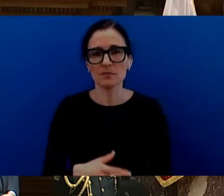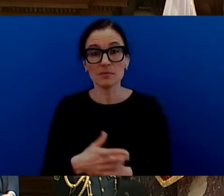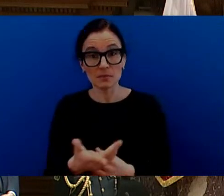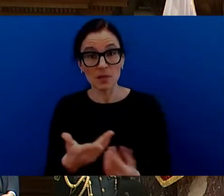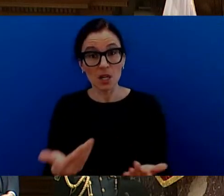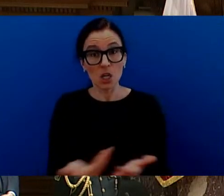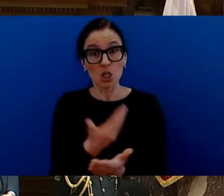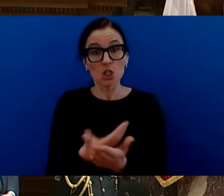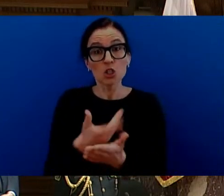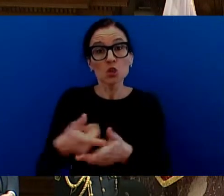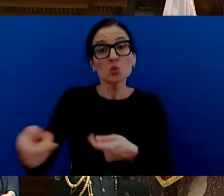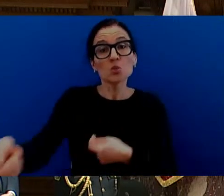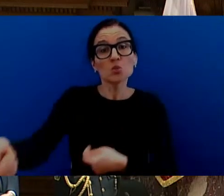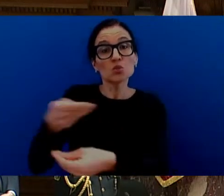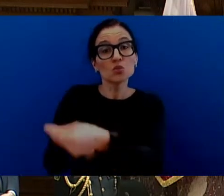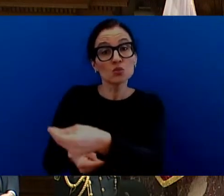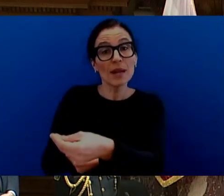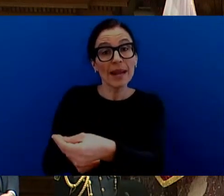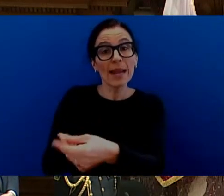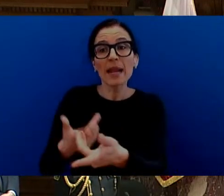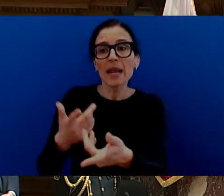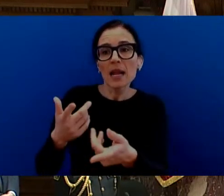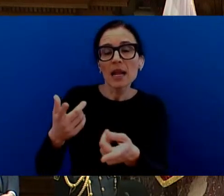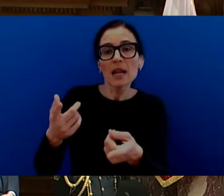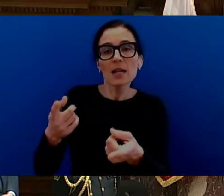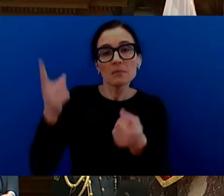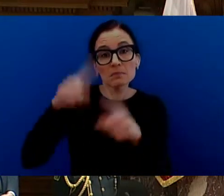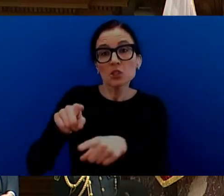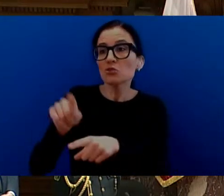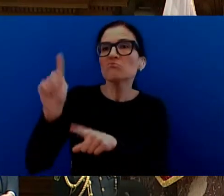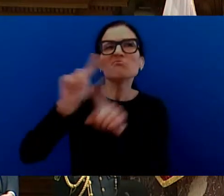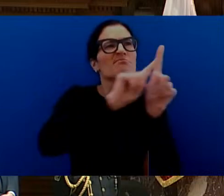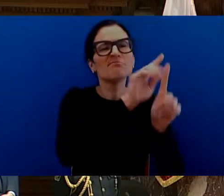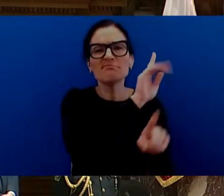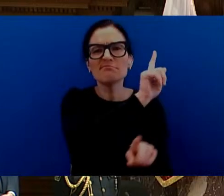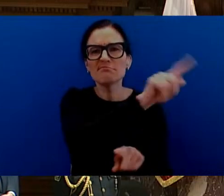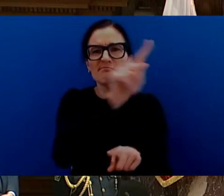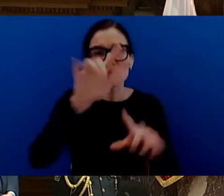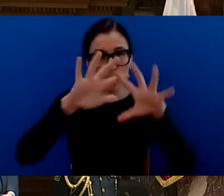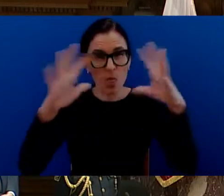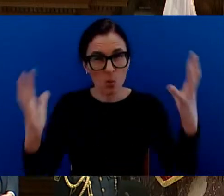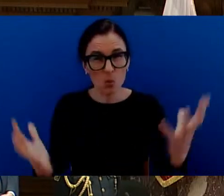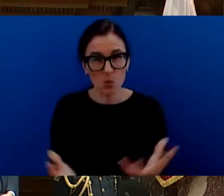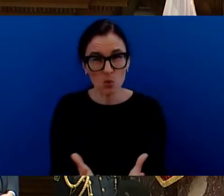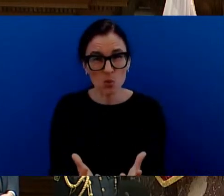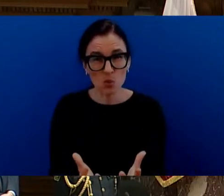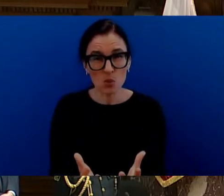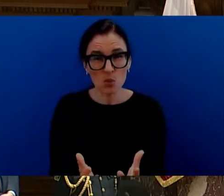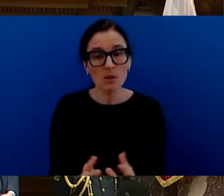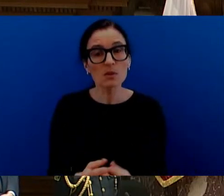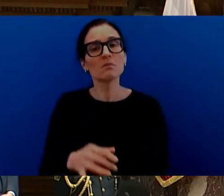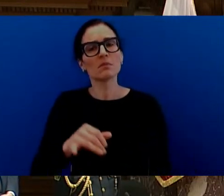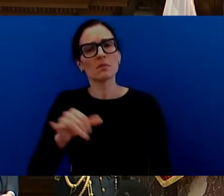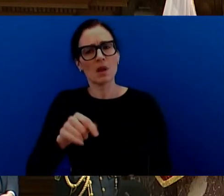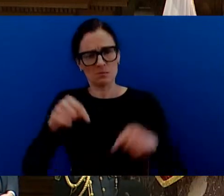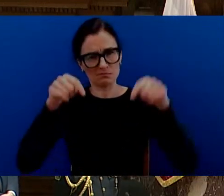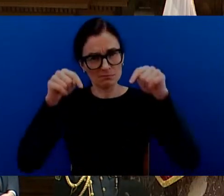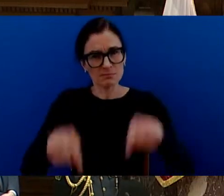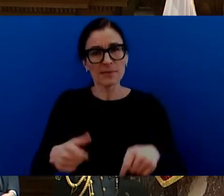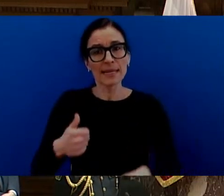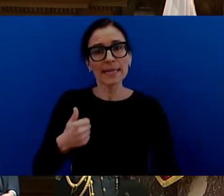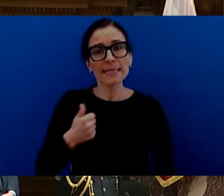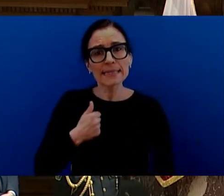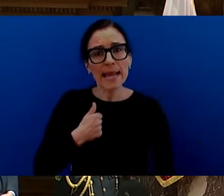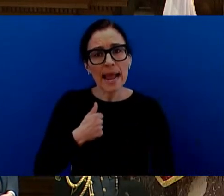the world. We will also break down trade barriers within Canada. British Columbia has led the way on this front